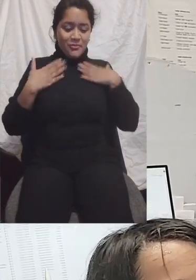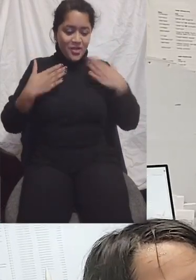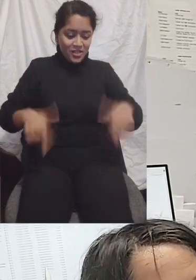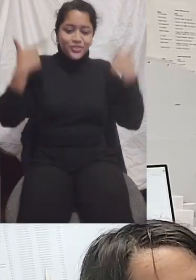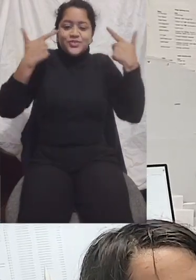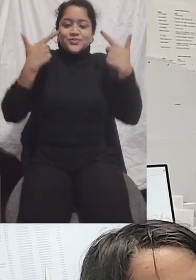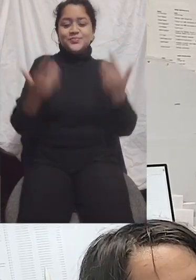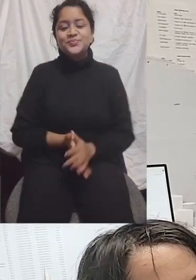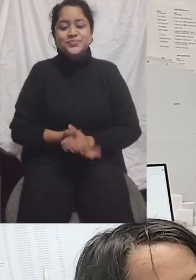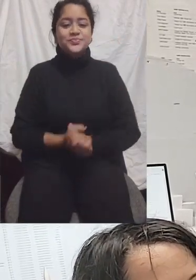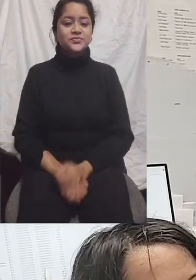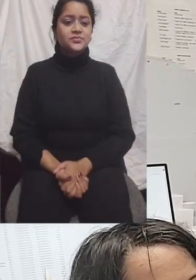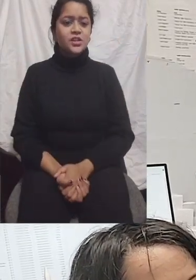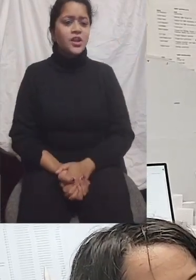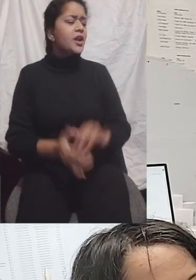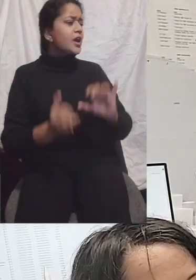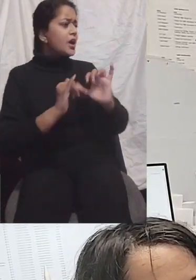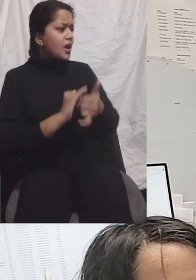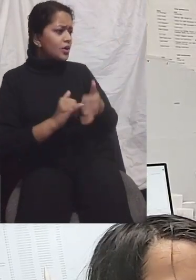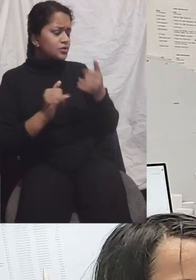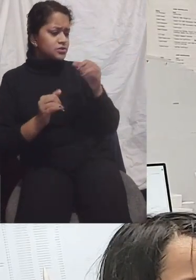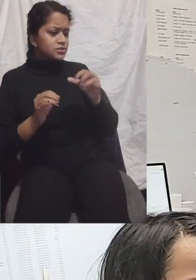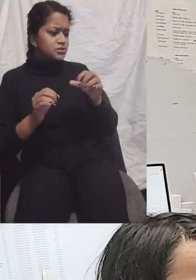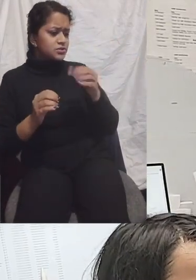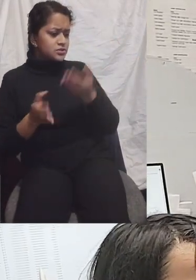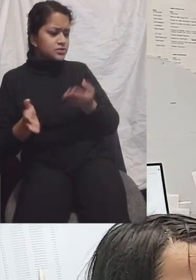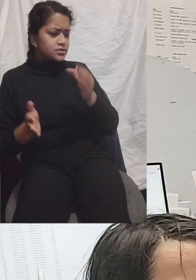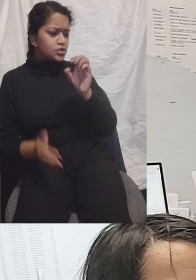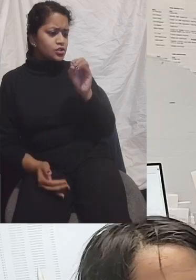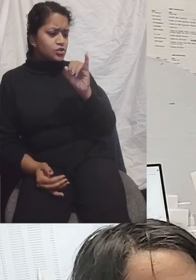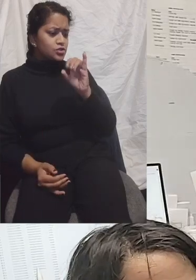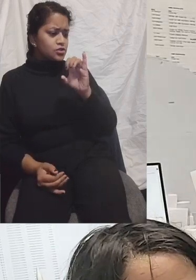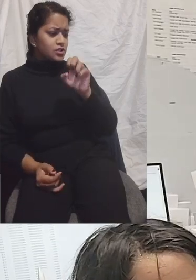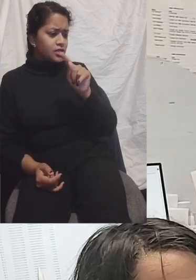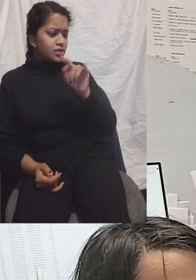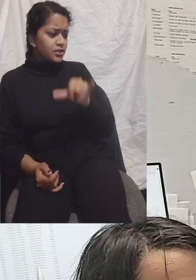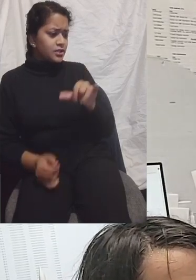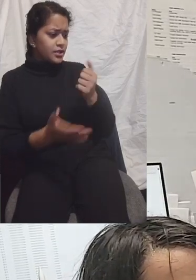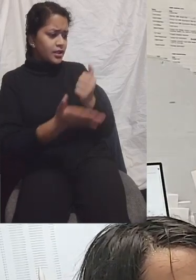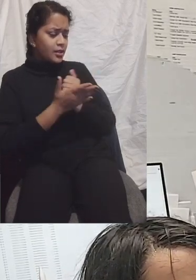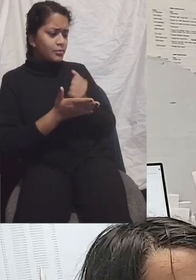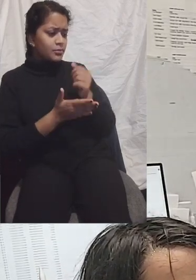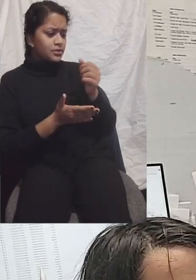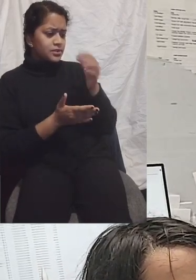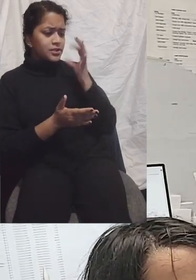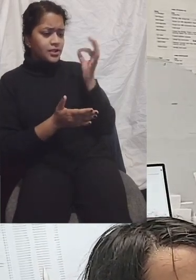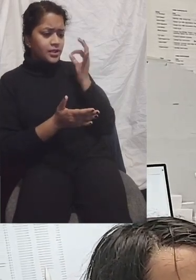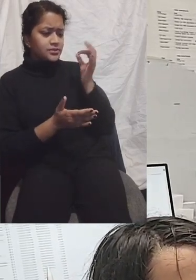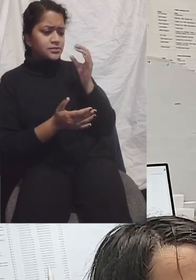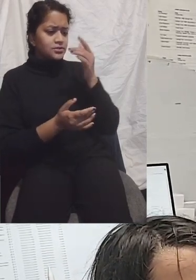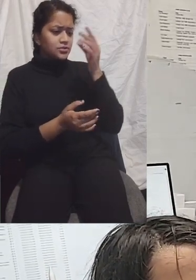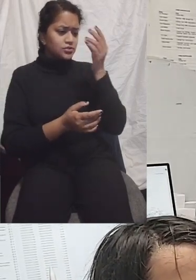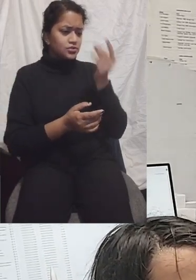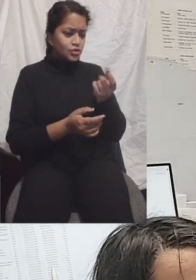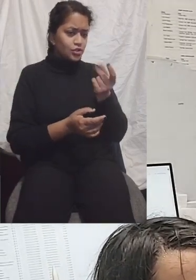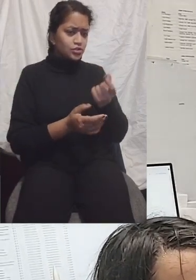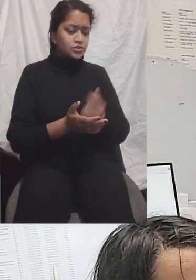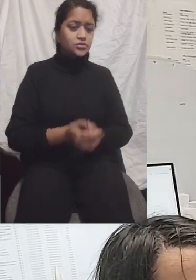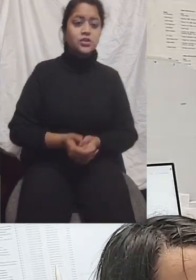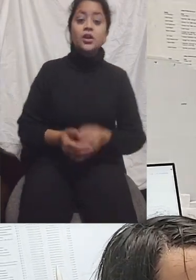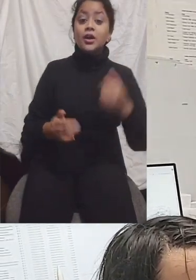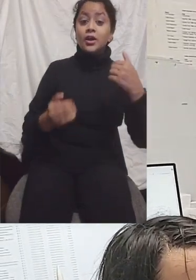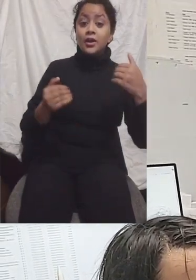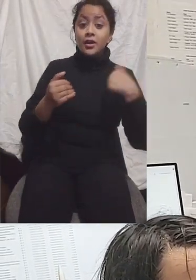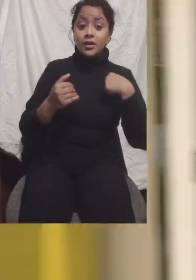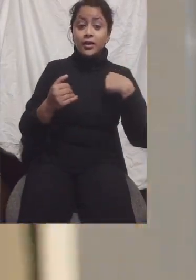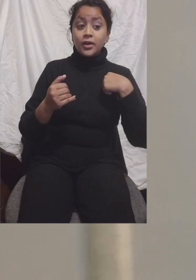So how does the Humane Society help cats and dogs? We help any stray animals, any animals